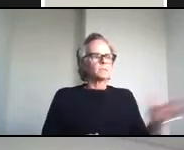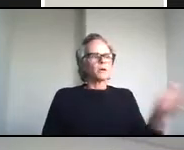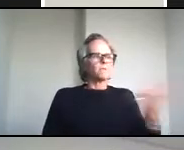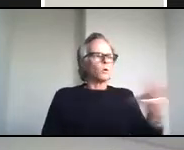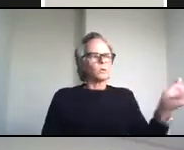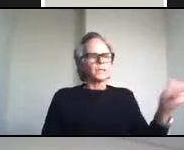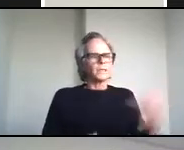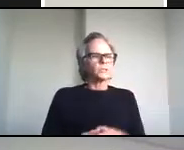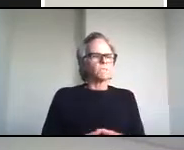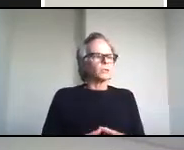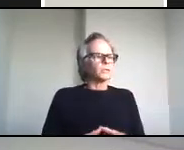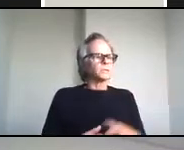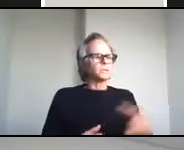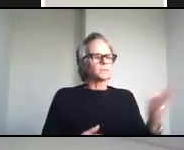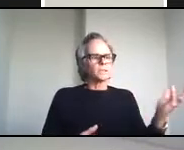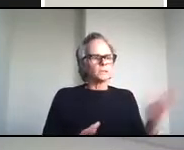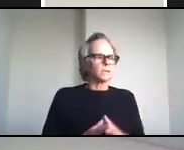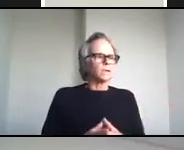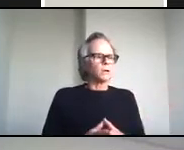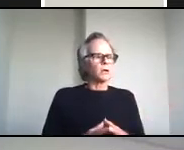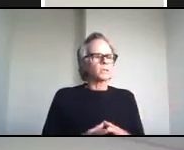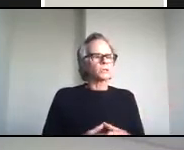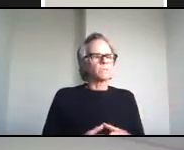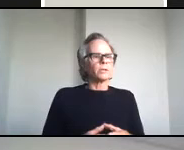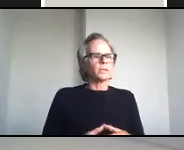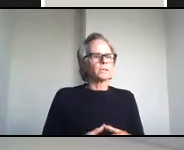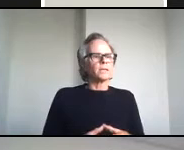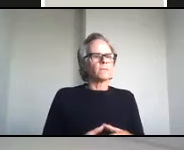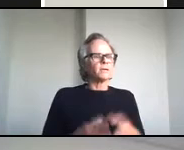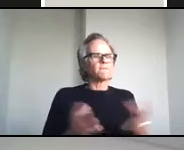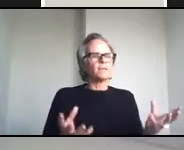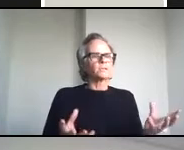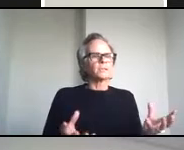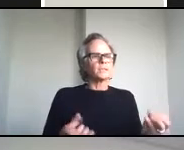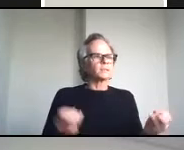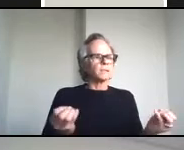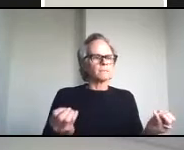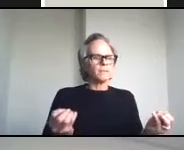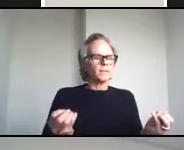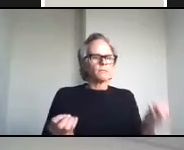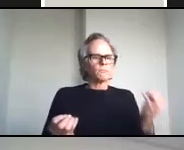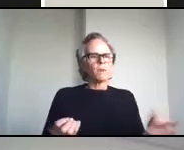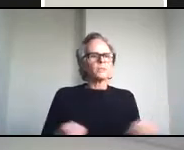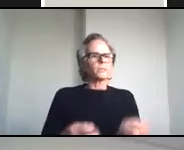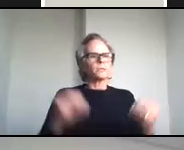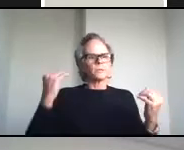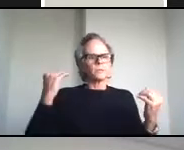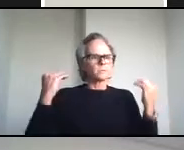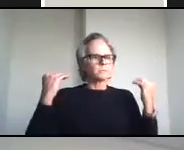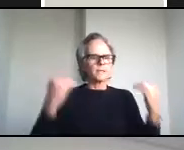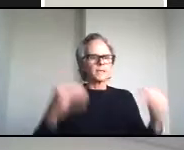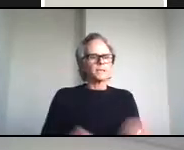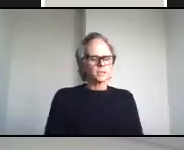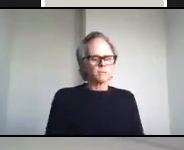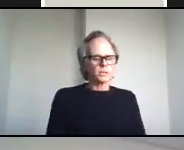And it's part of a whole lineage of buildings. This is a art and architecture building at Yale, very famously. Raw